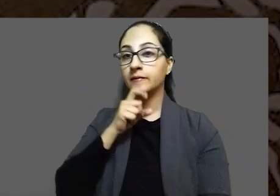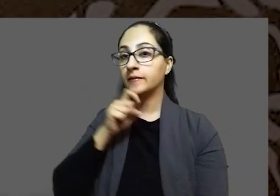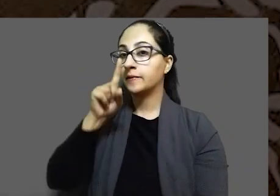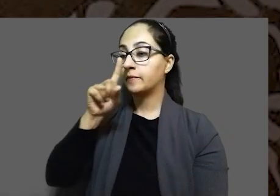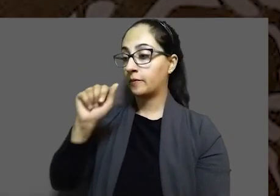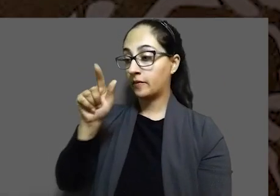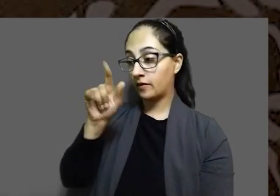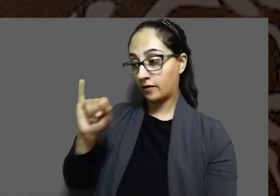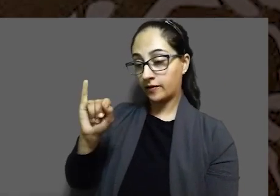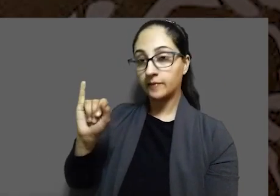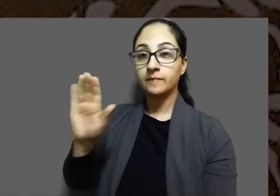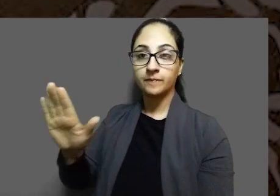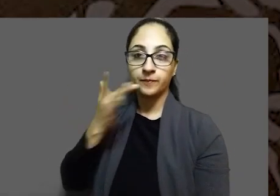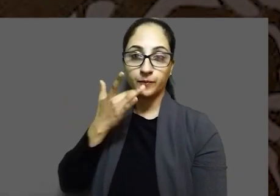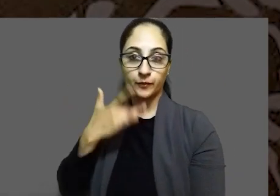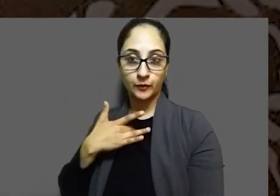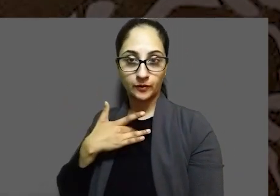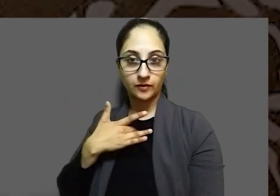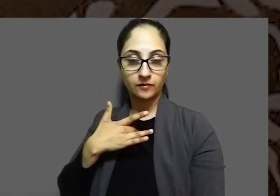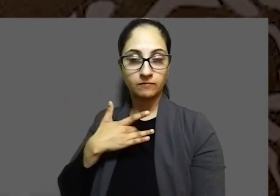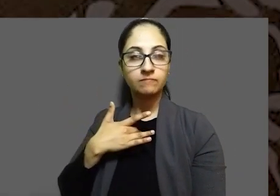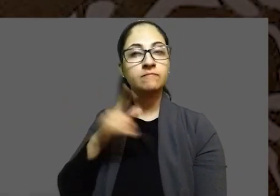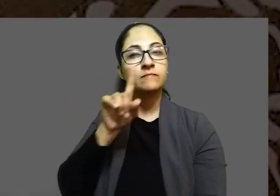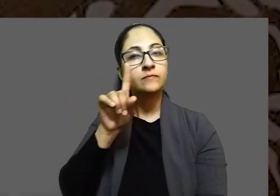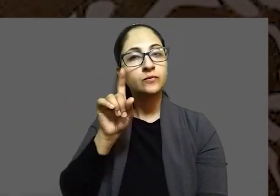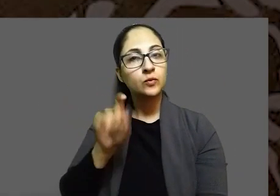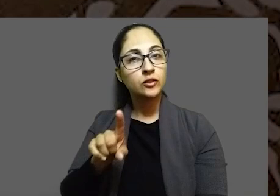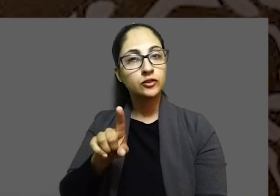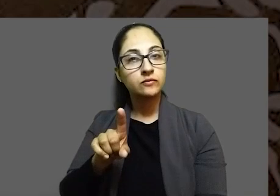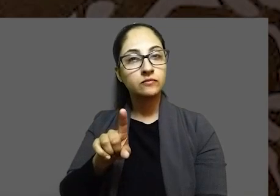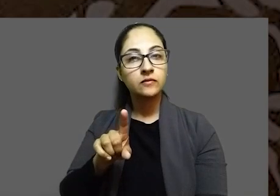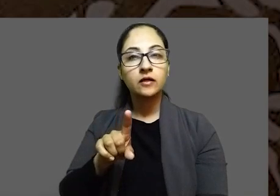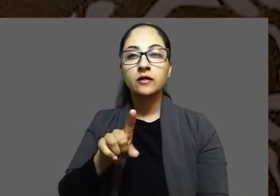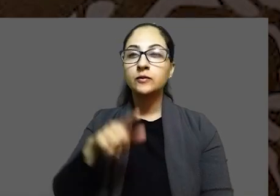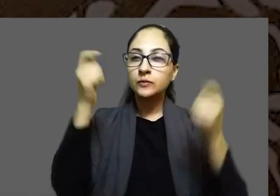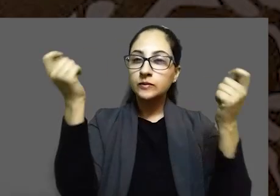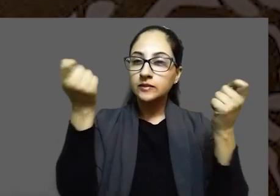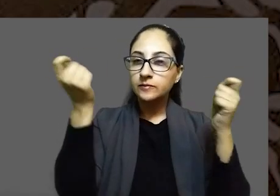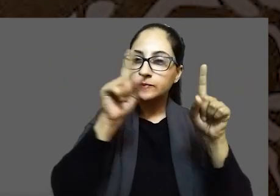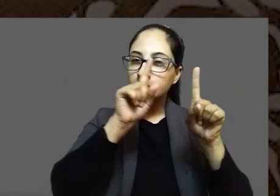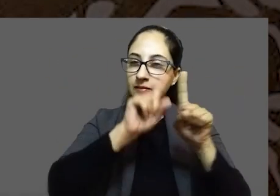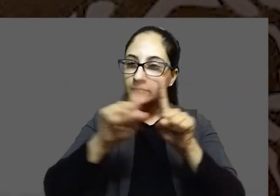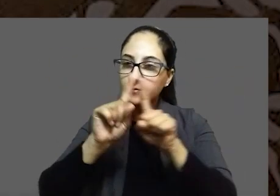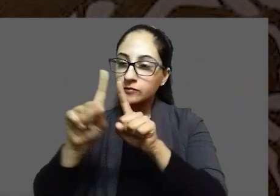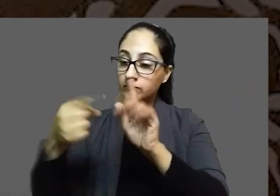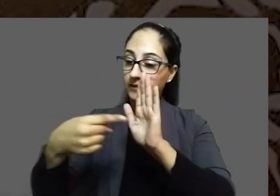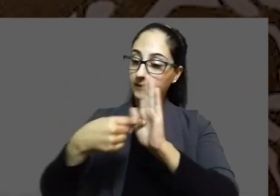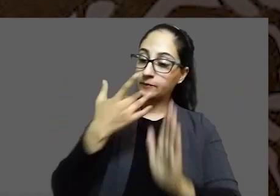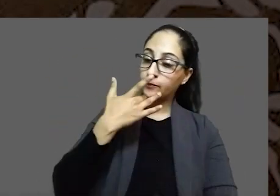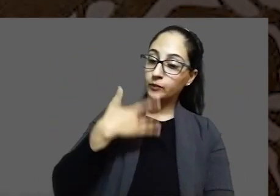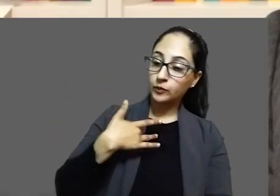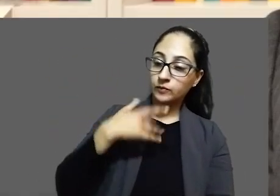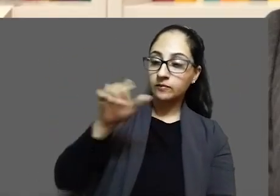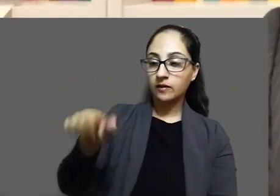Imam Ali. Can you start by sharing with us the importance of commemorating events generally?